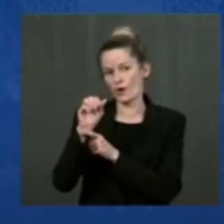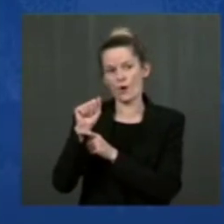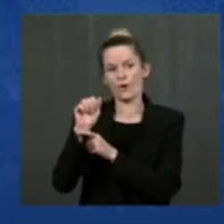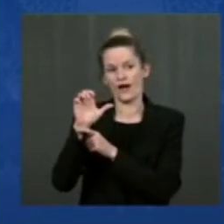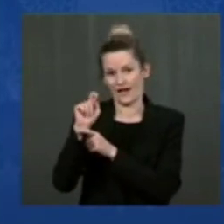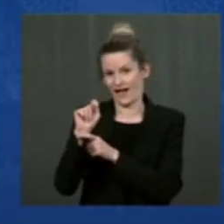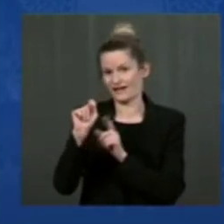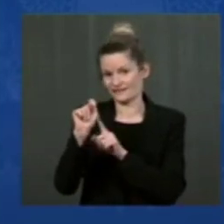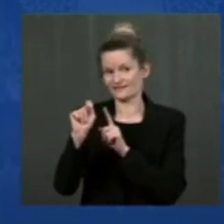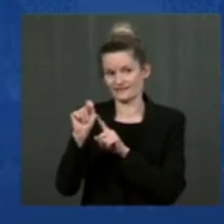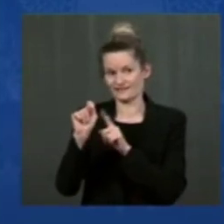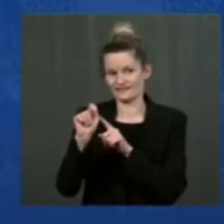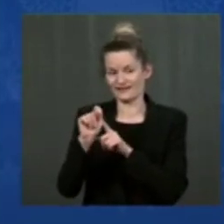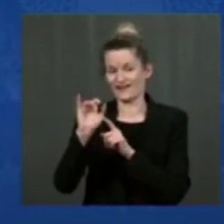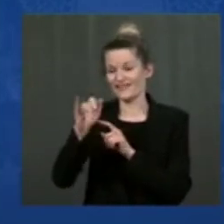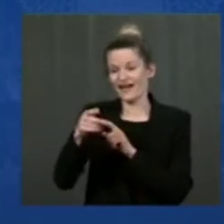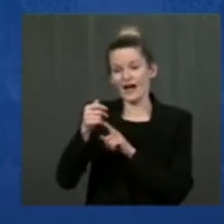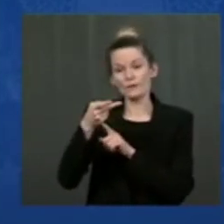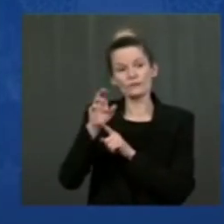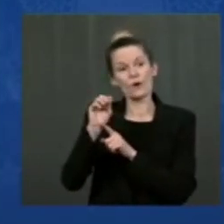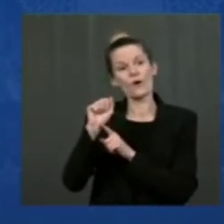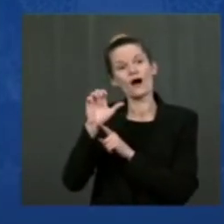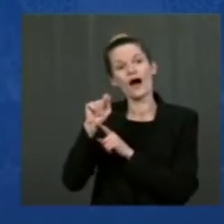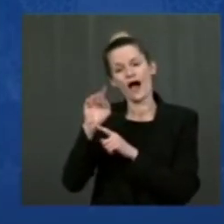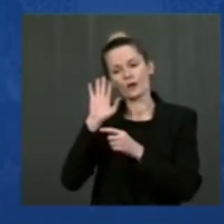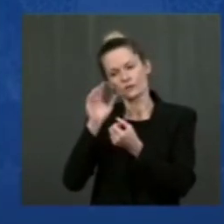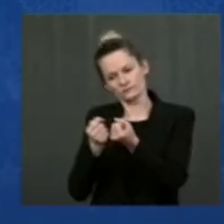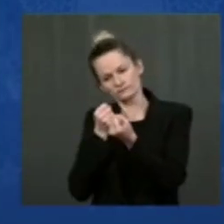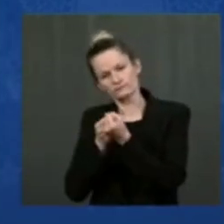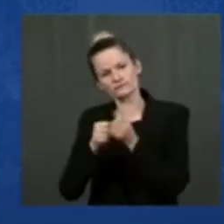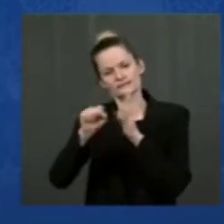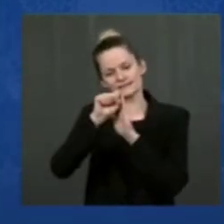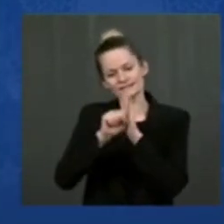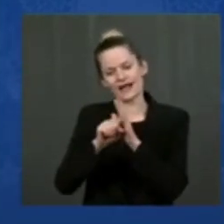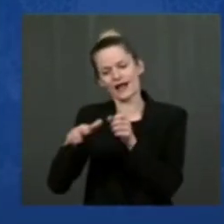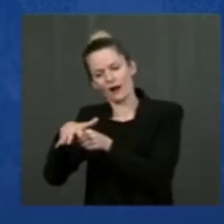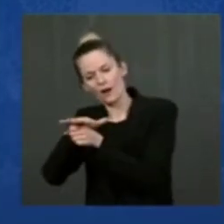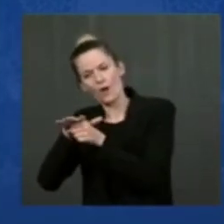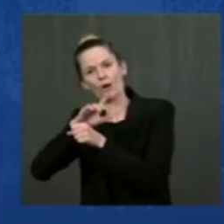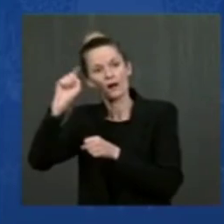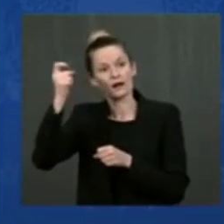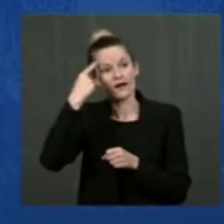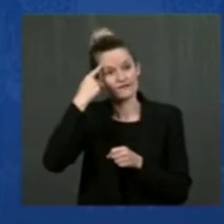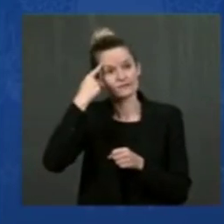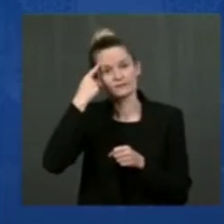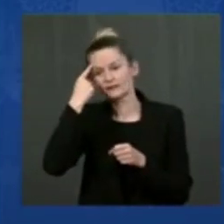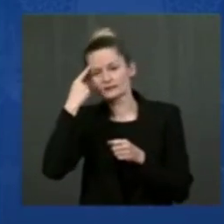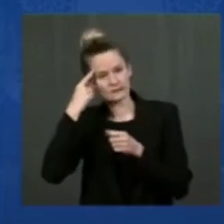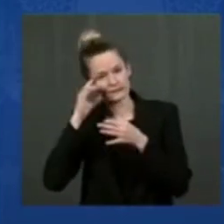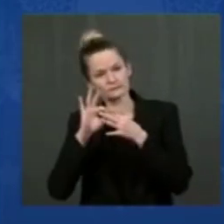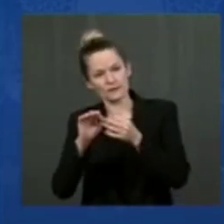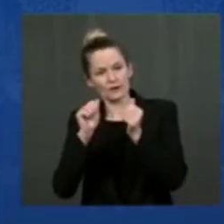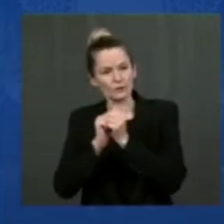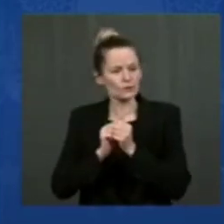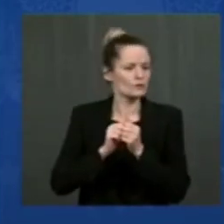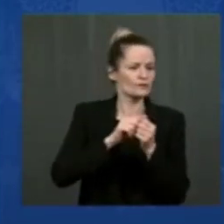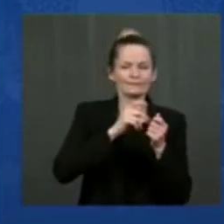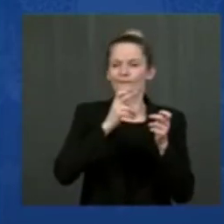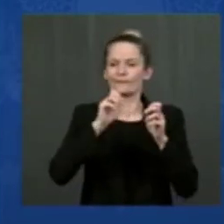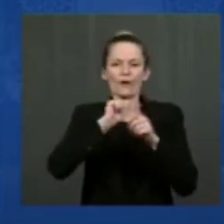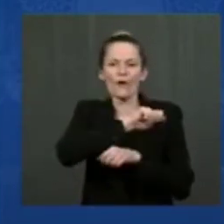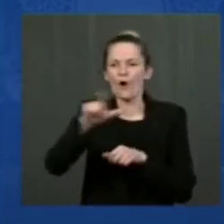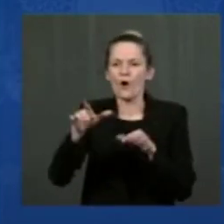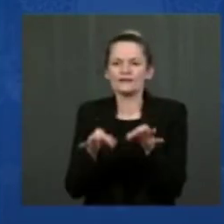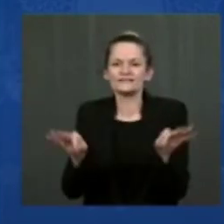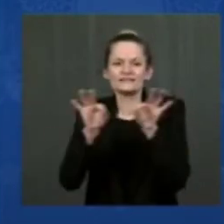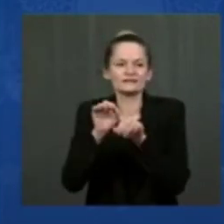government employees like transit workers, first responders, healthcare workers, and other essential workers. And guess what? The public seems to agree with that